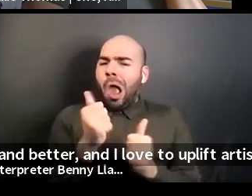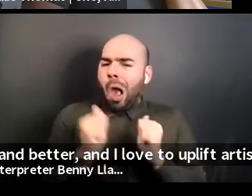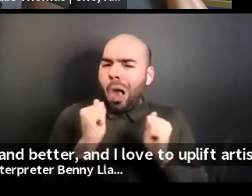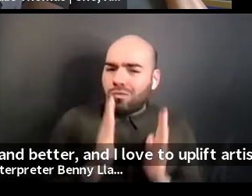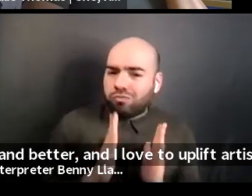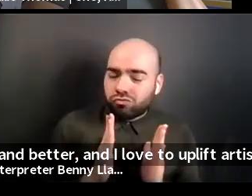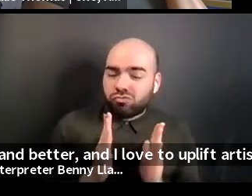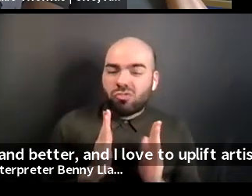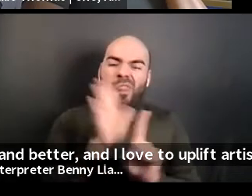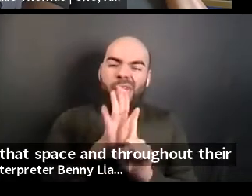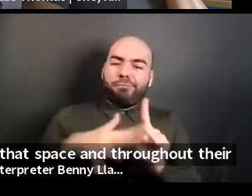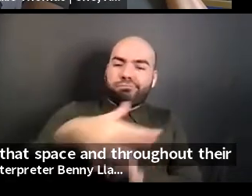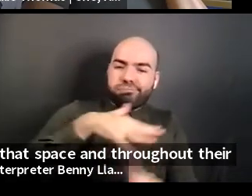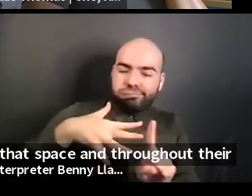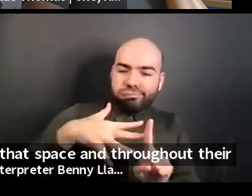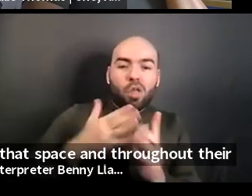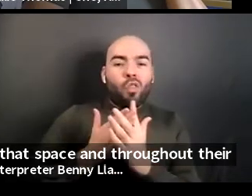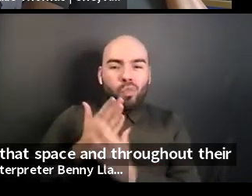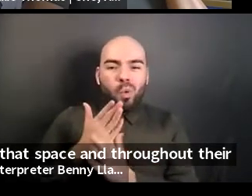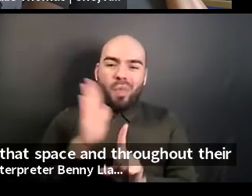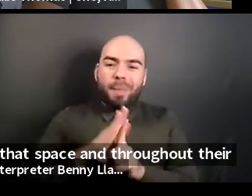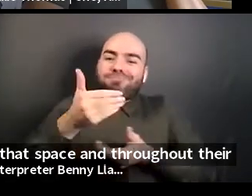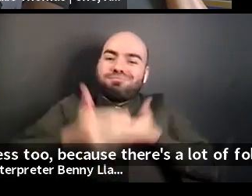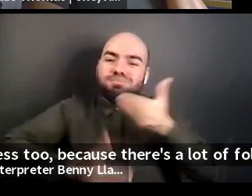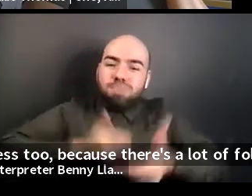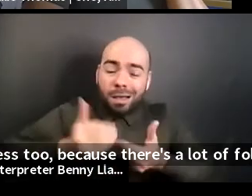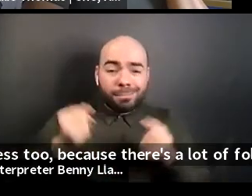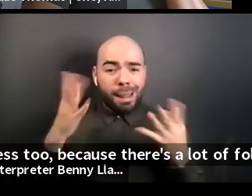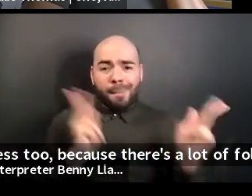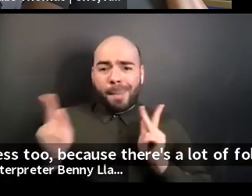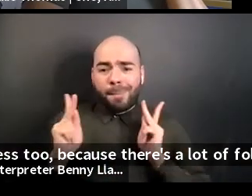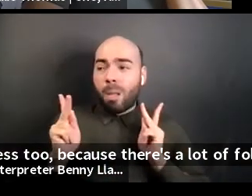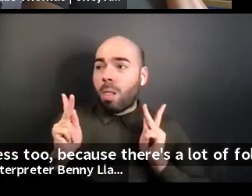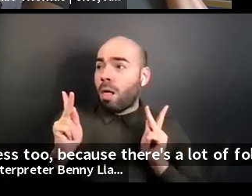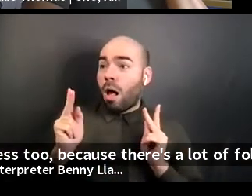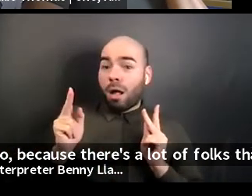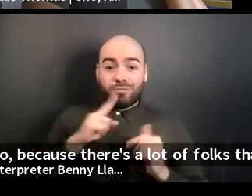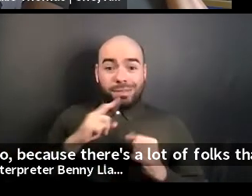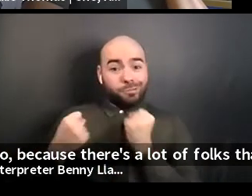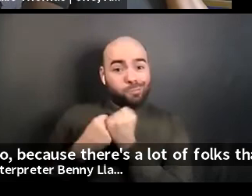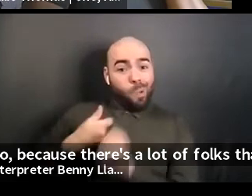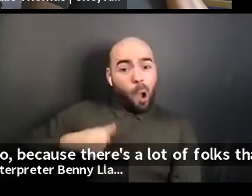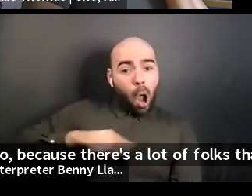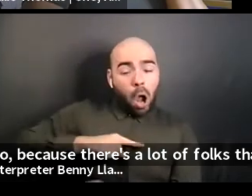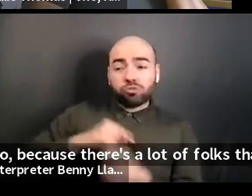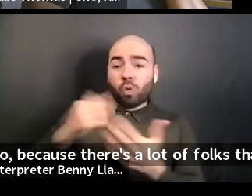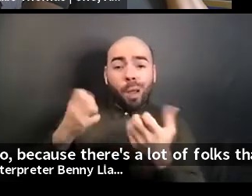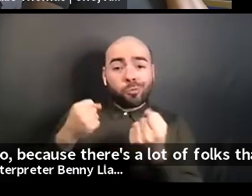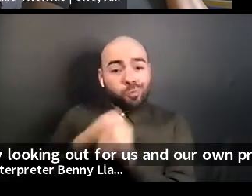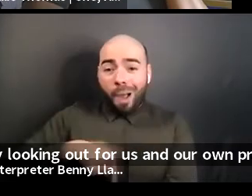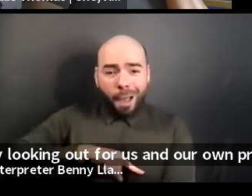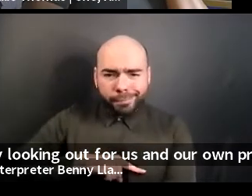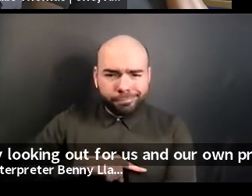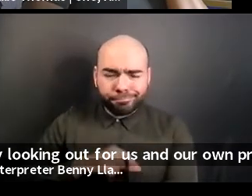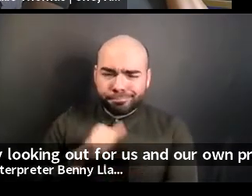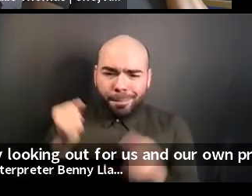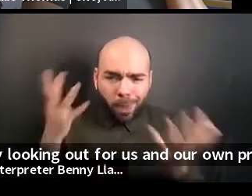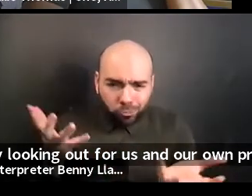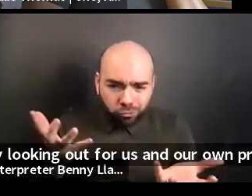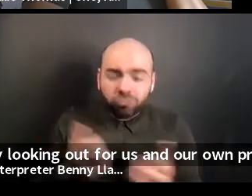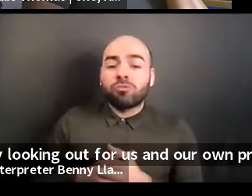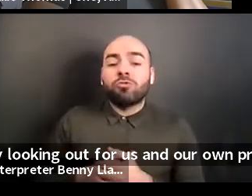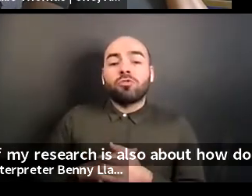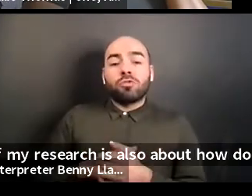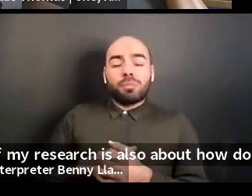process too, because there's a lot of folks that aren't necessarily looking out for us and our own practices. And a lot of my research is also about how do